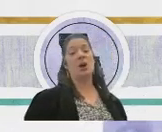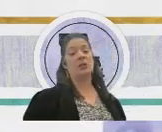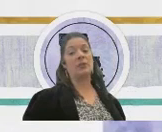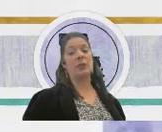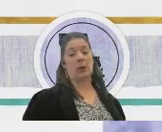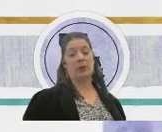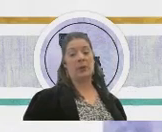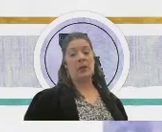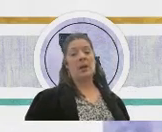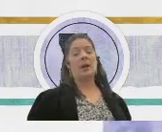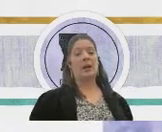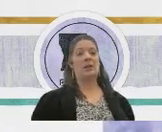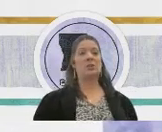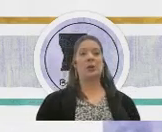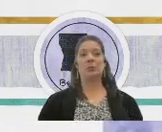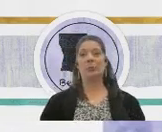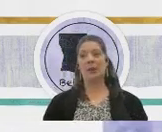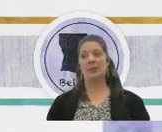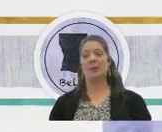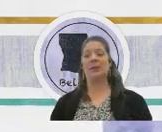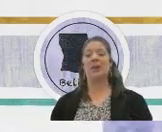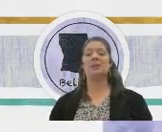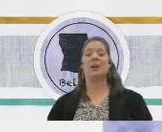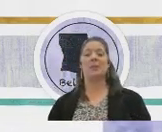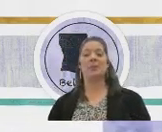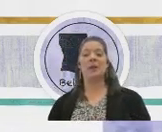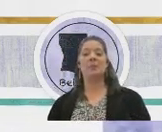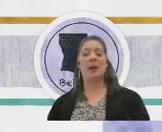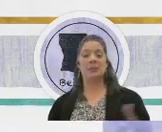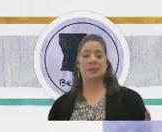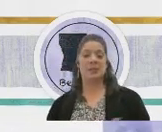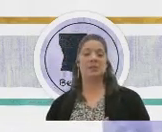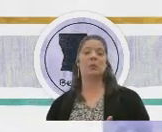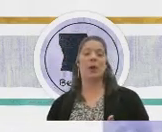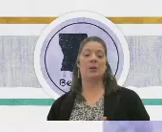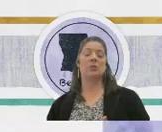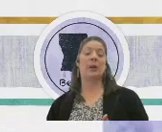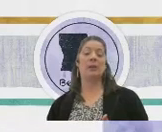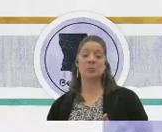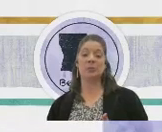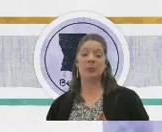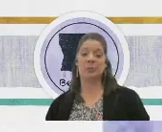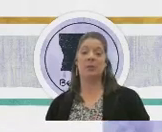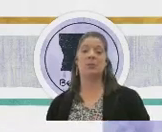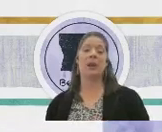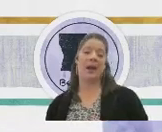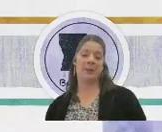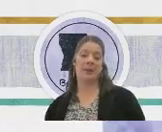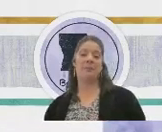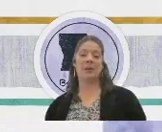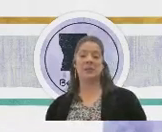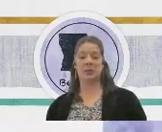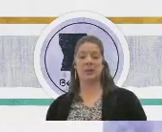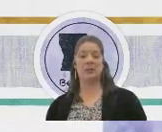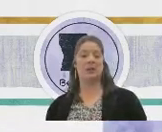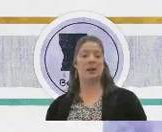is August 4th. Again, just wanted to remind everybody that policy does require to be eligible for an appeal that an